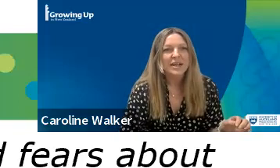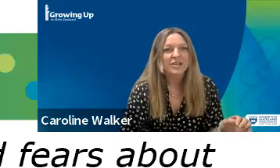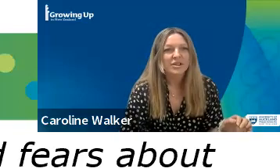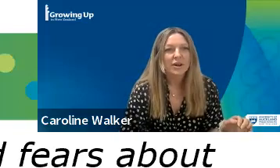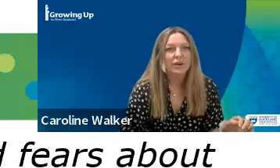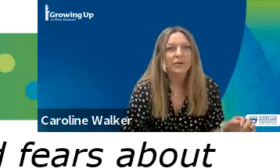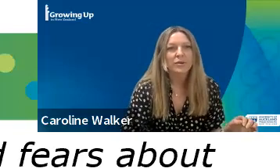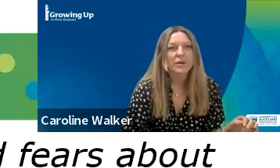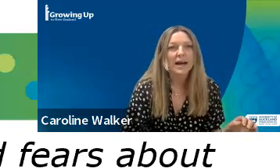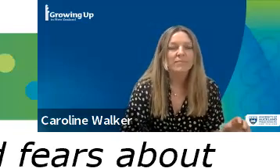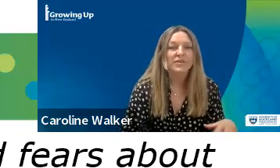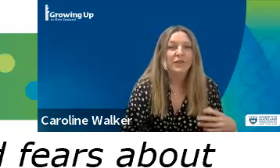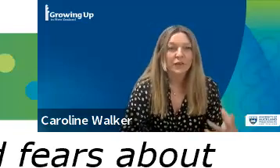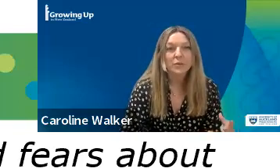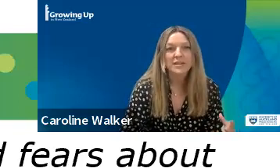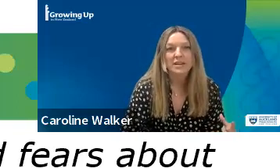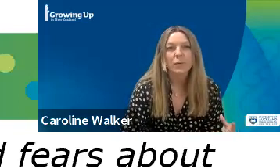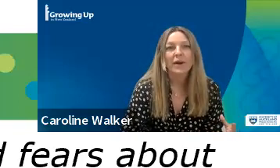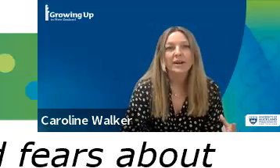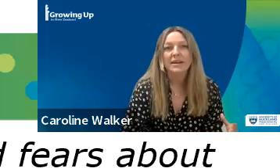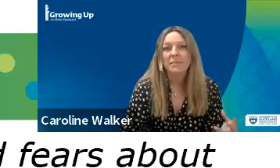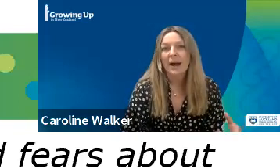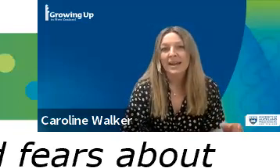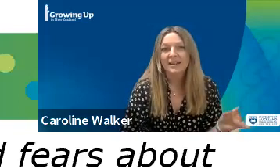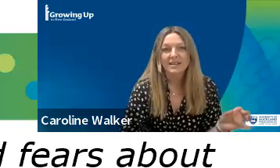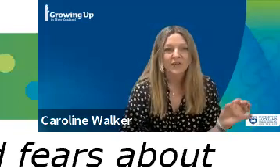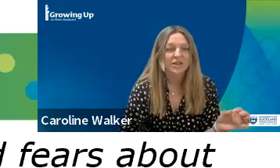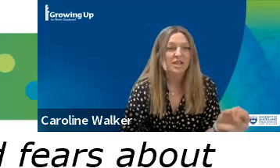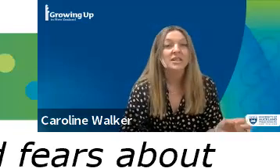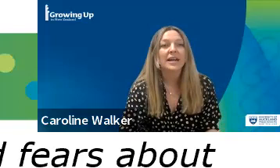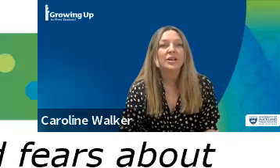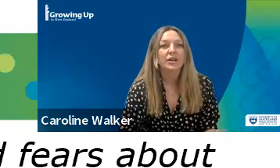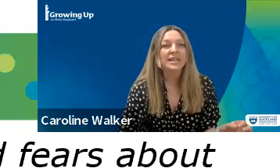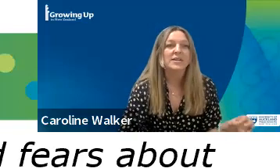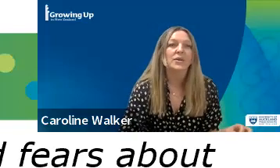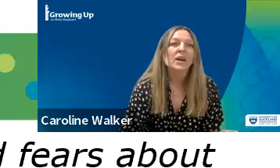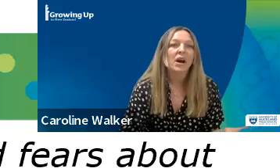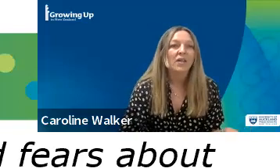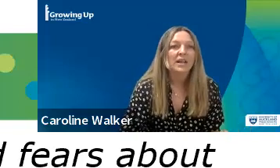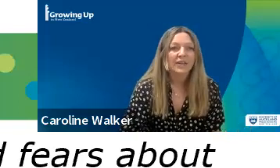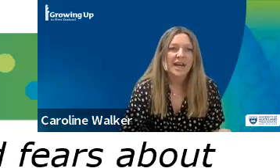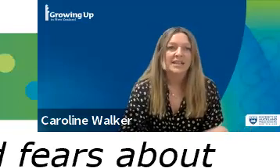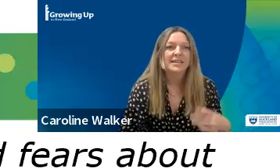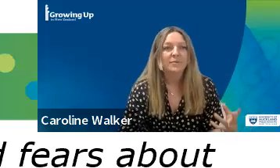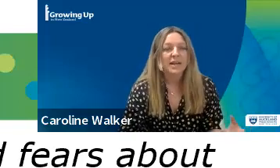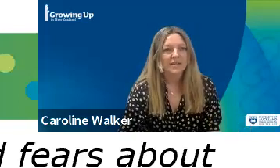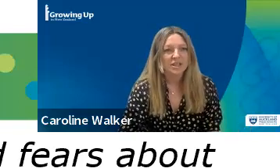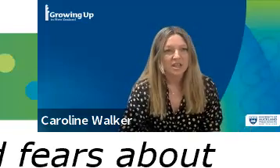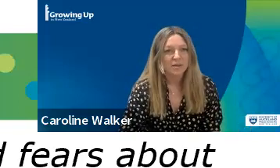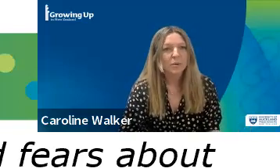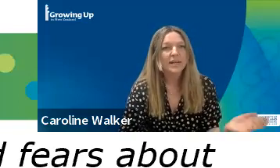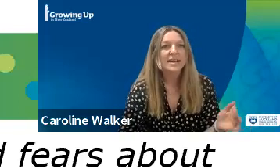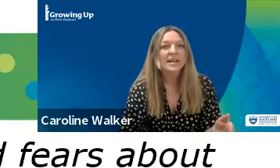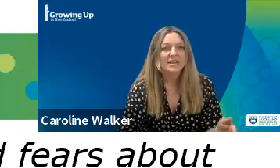ones here show the frequency of worry by the different gender categories. So on the left-hand side, we